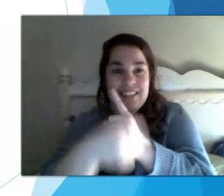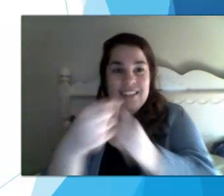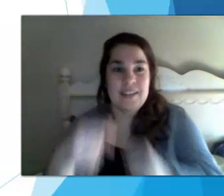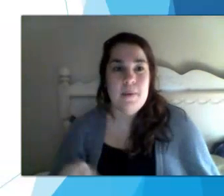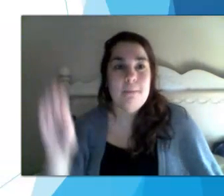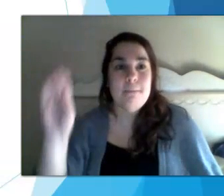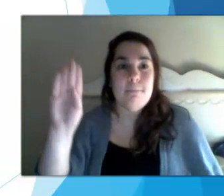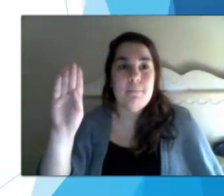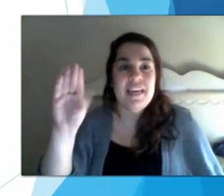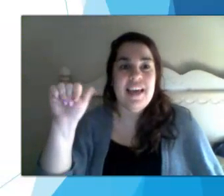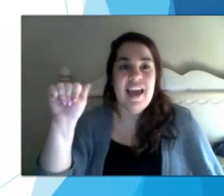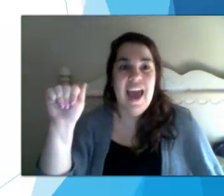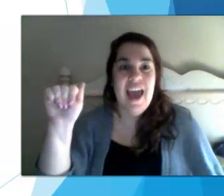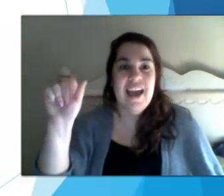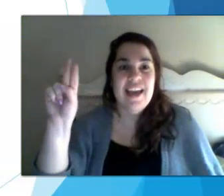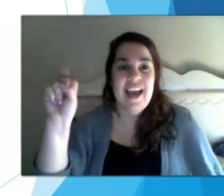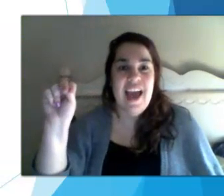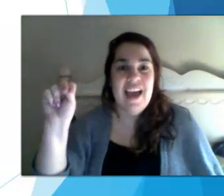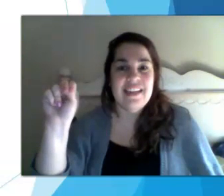Banana.